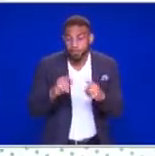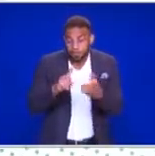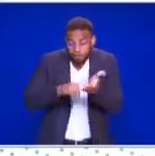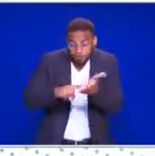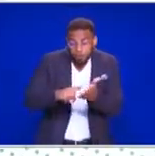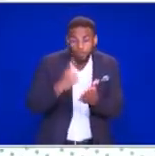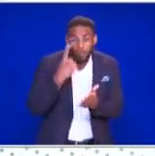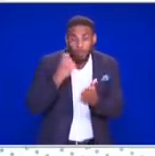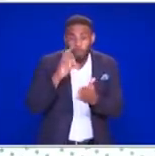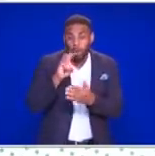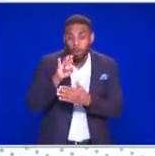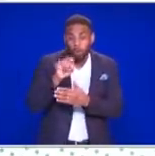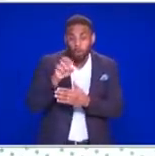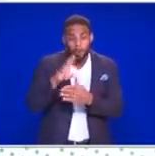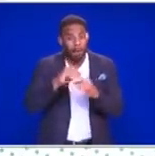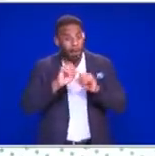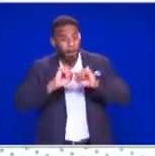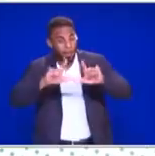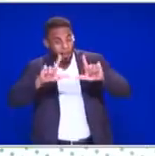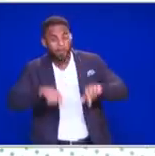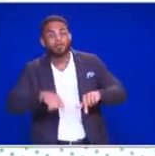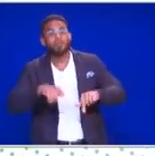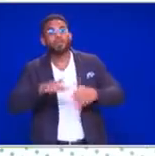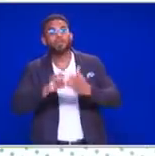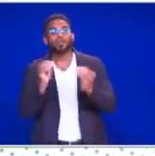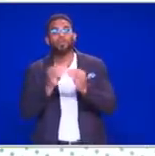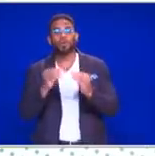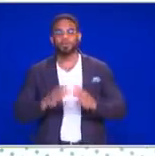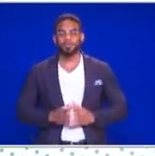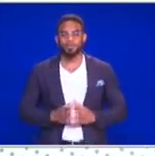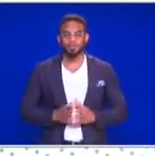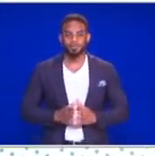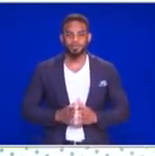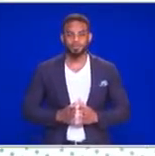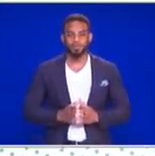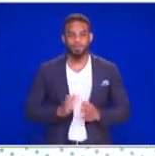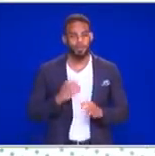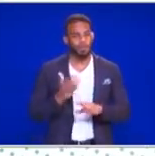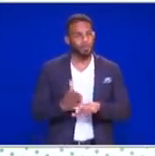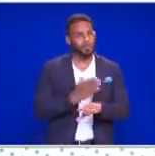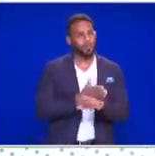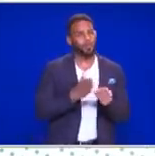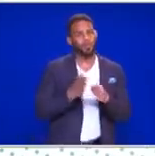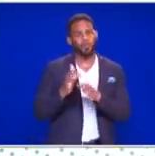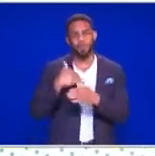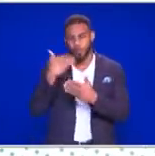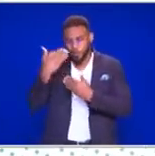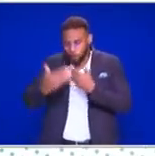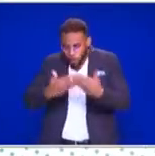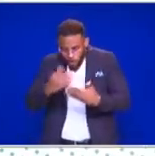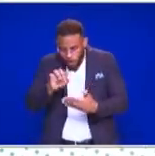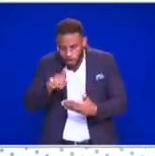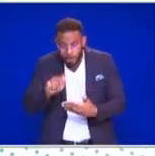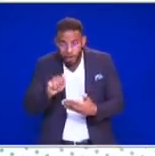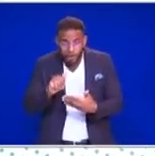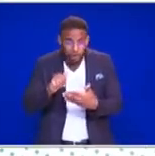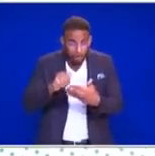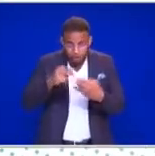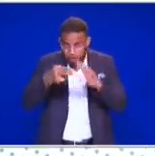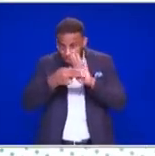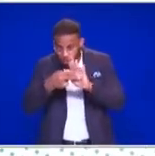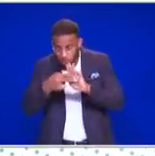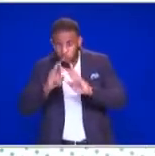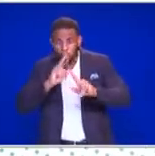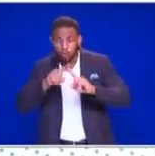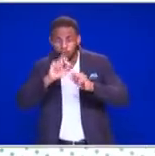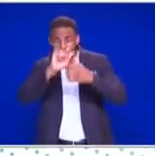check out our recent webinar and blog to learn more. We improved the ways we process the data and code the